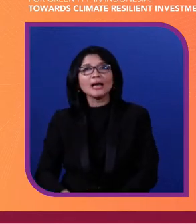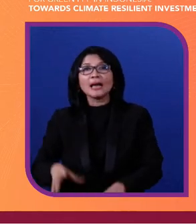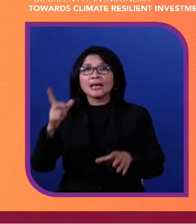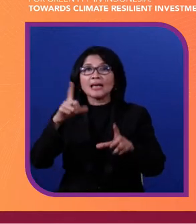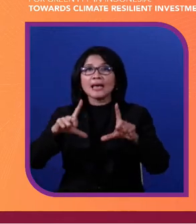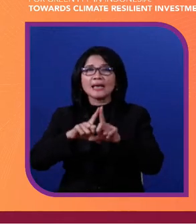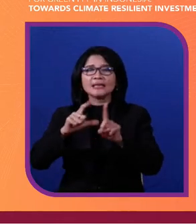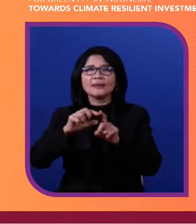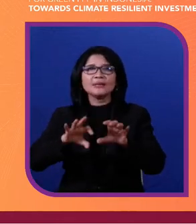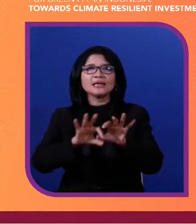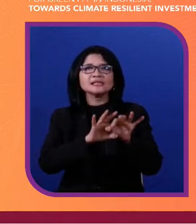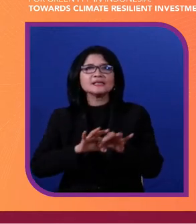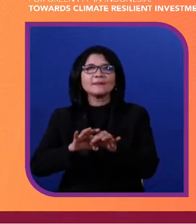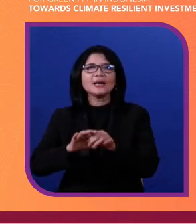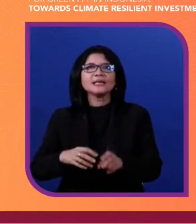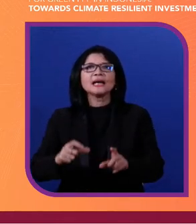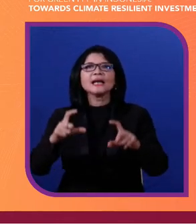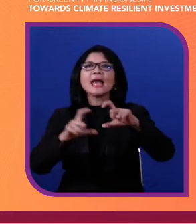of